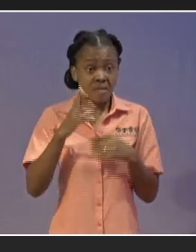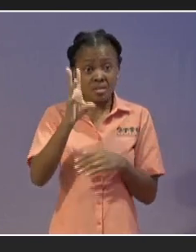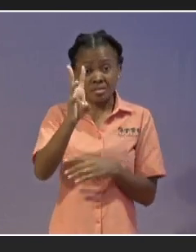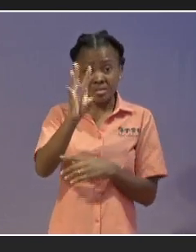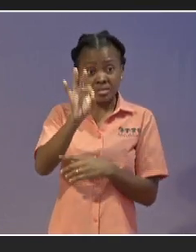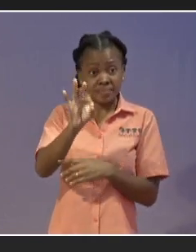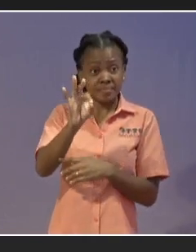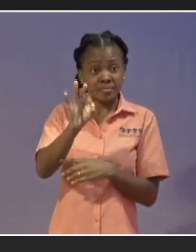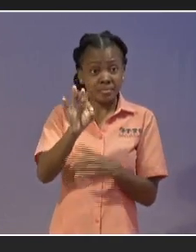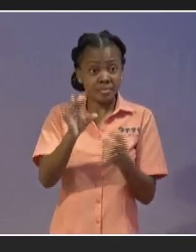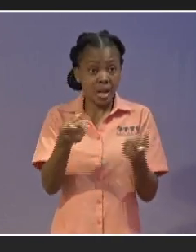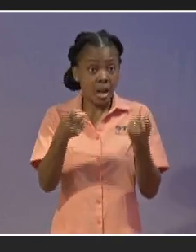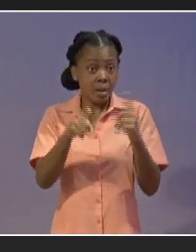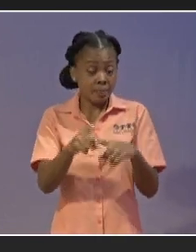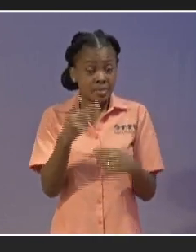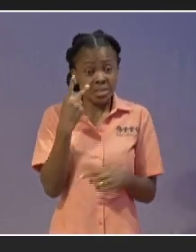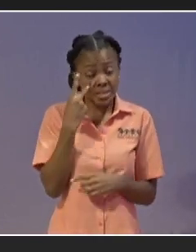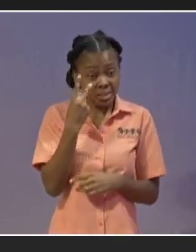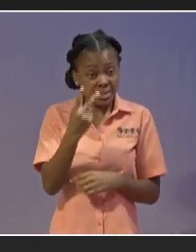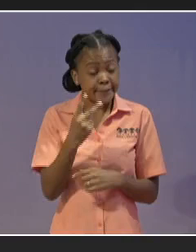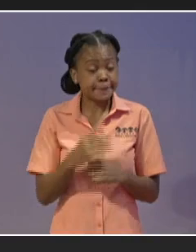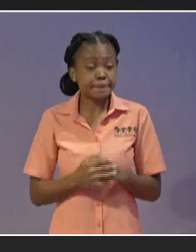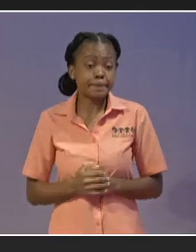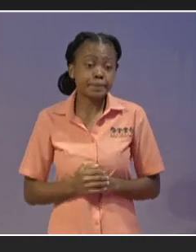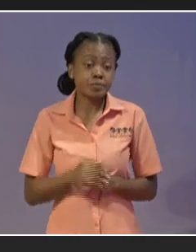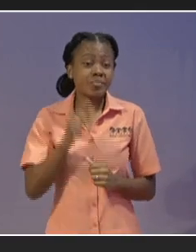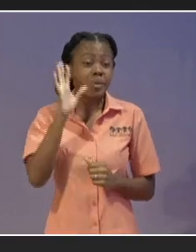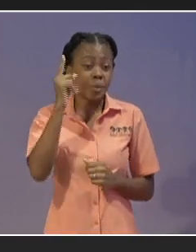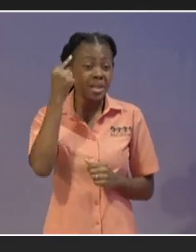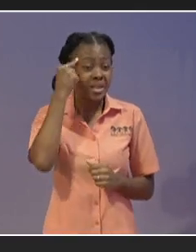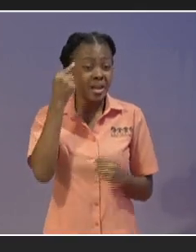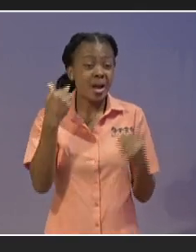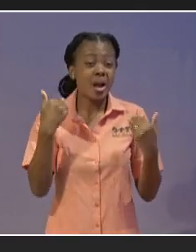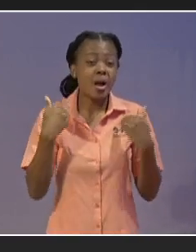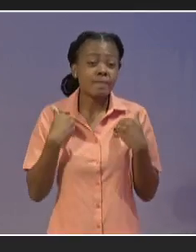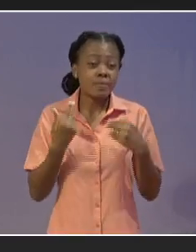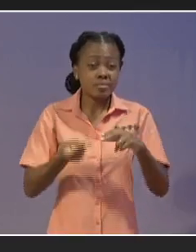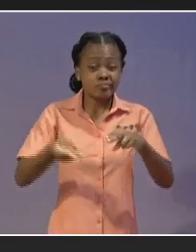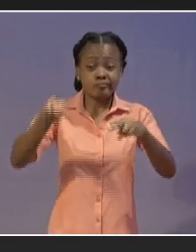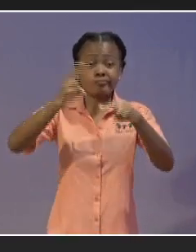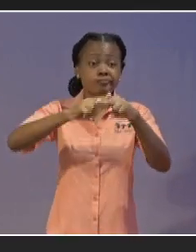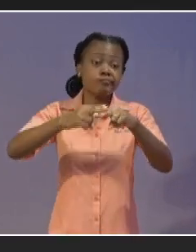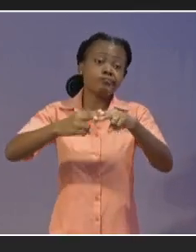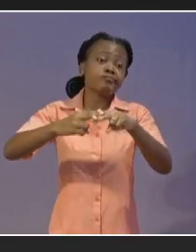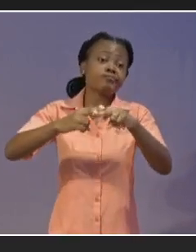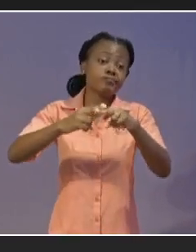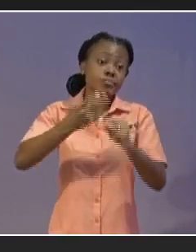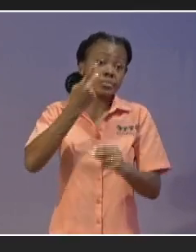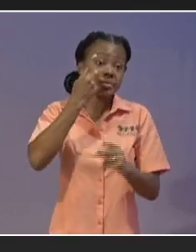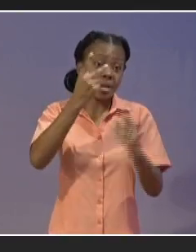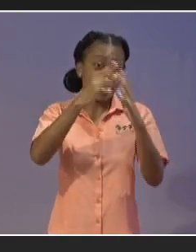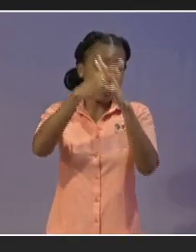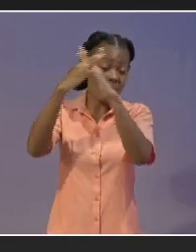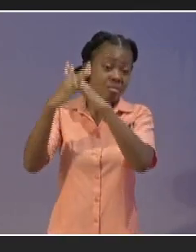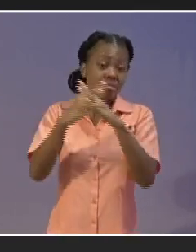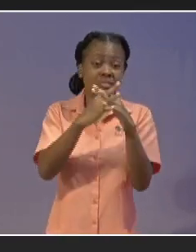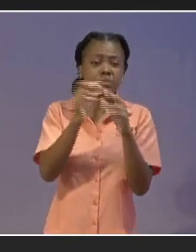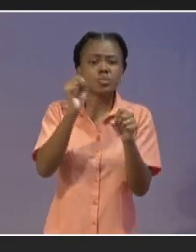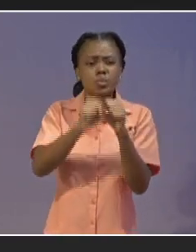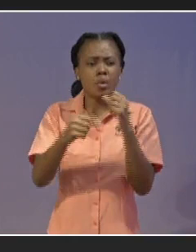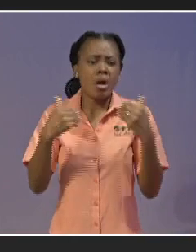see an upsurge in that. They've seen those trends in USA and UK so far. Significantly, they told me